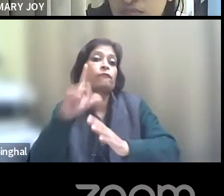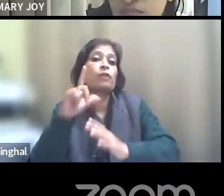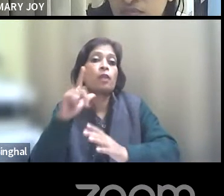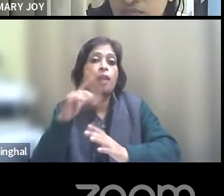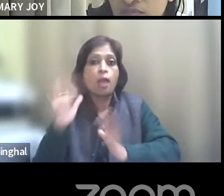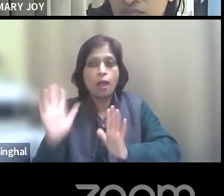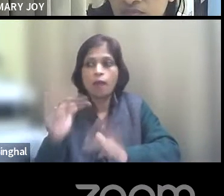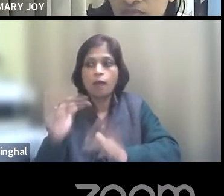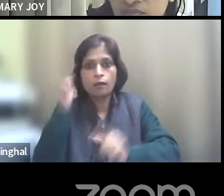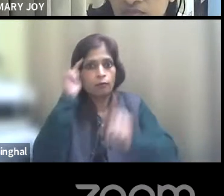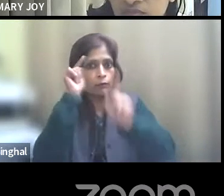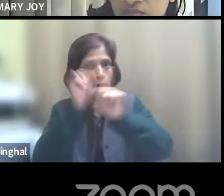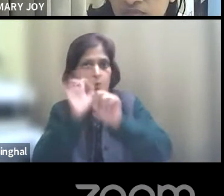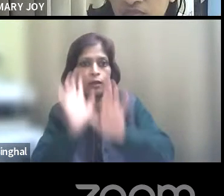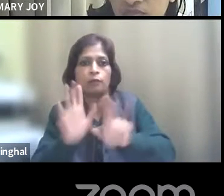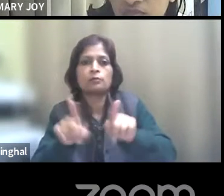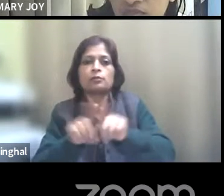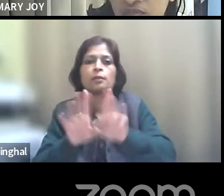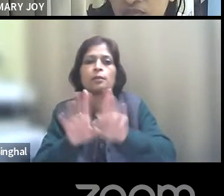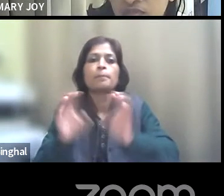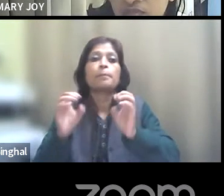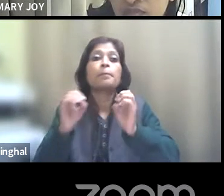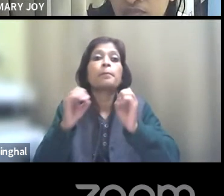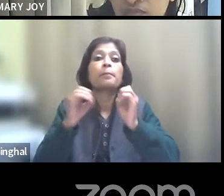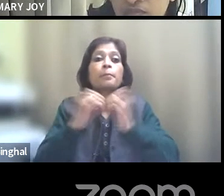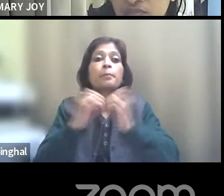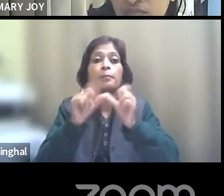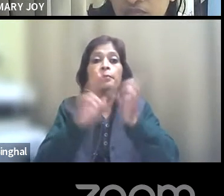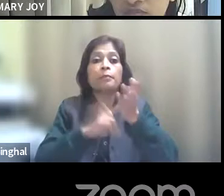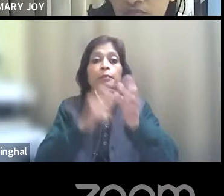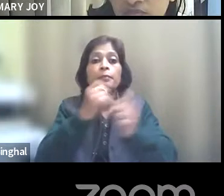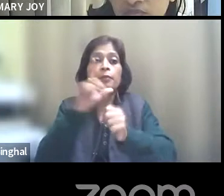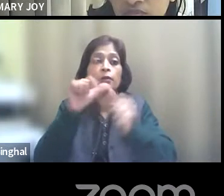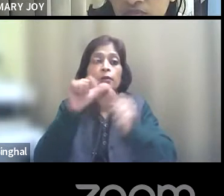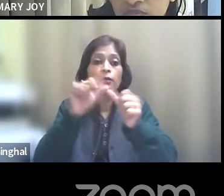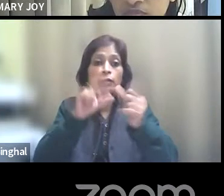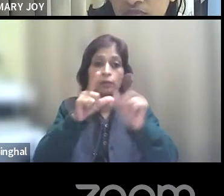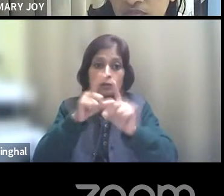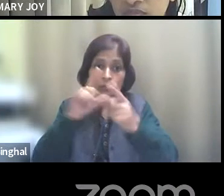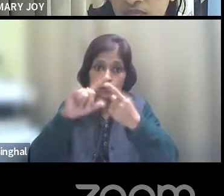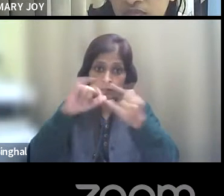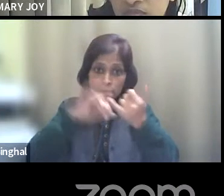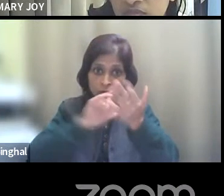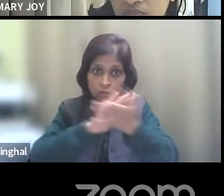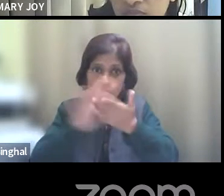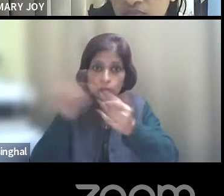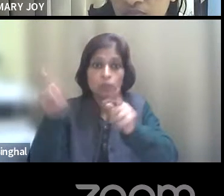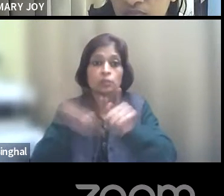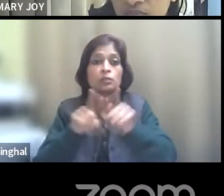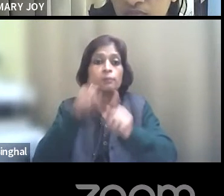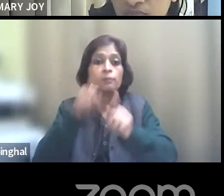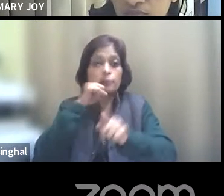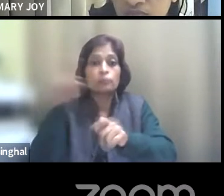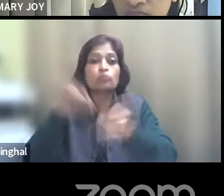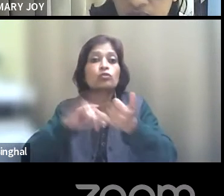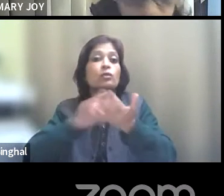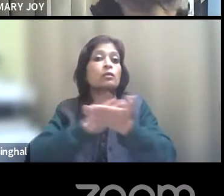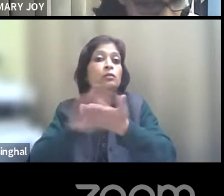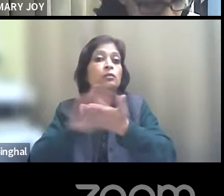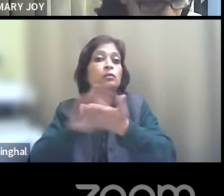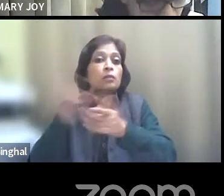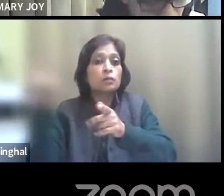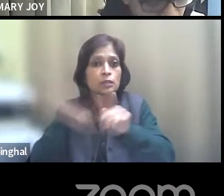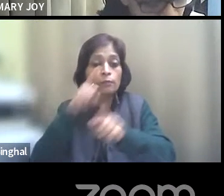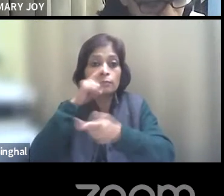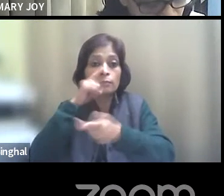Which is something we see in Bangladesh. The Prime Minister, Honorable Prime Minister Sheikh Hasina, her daughter